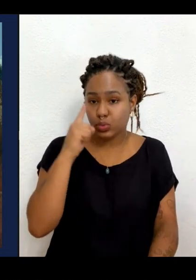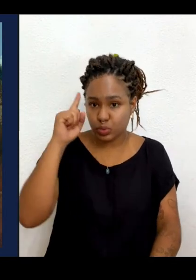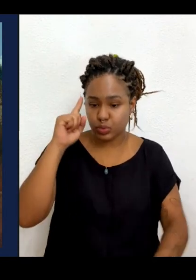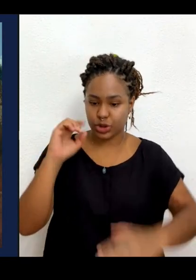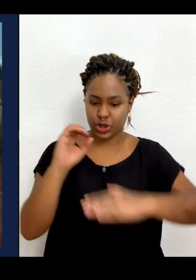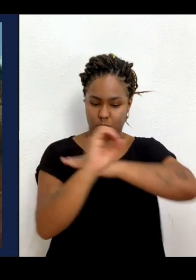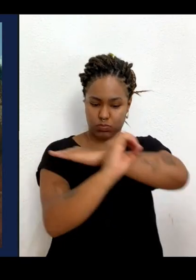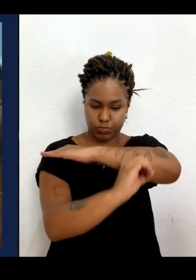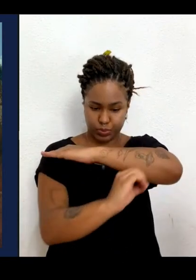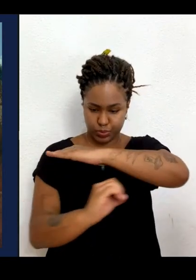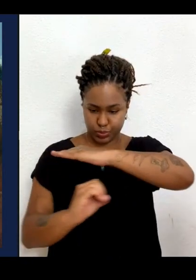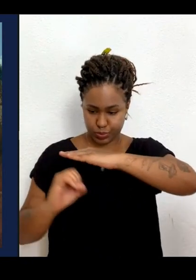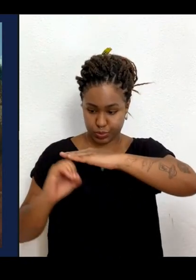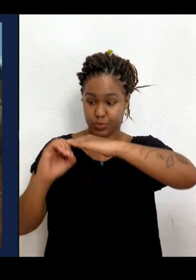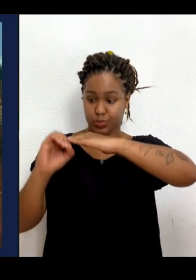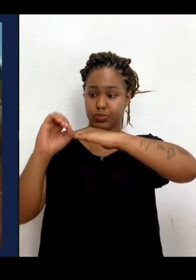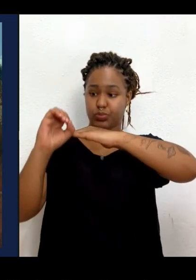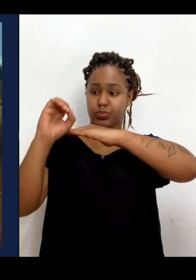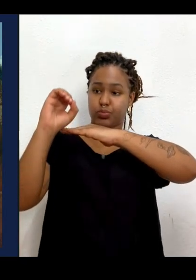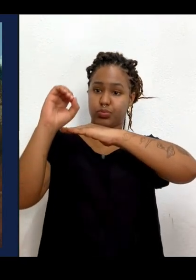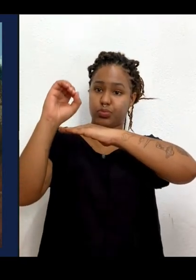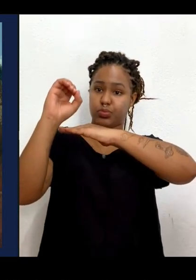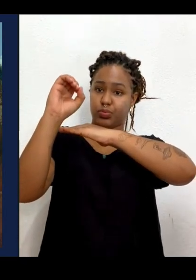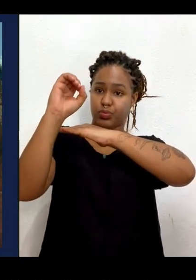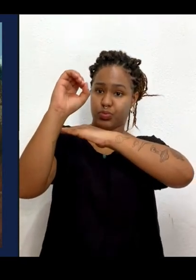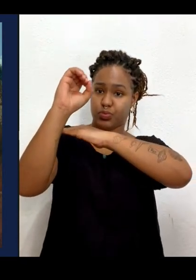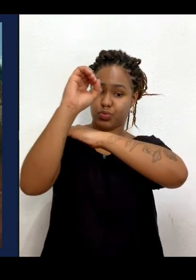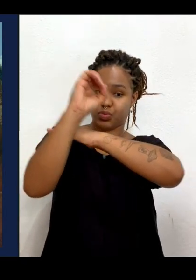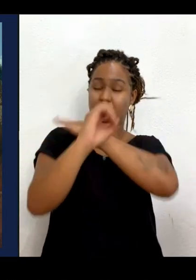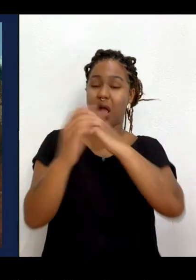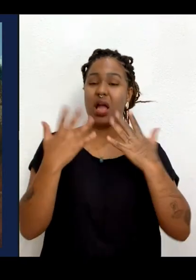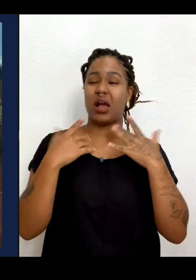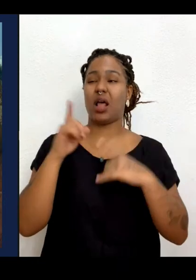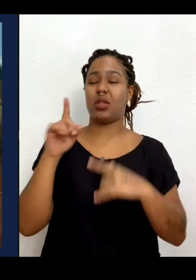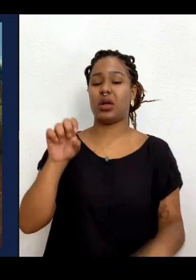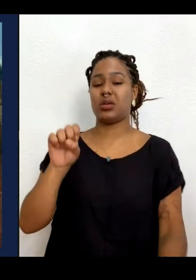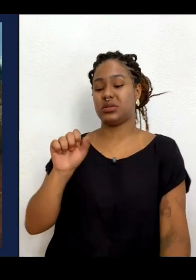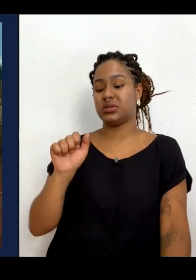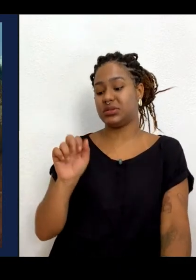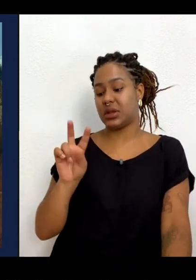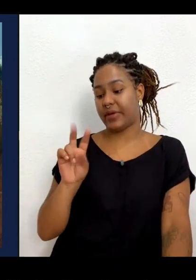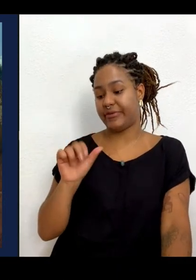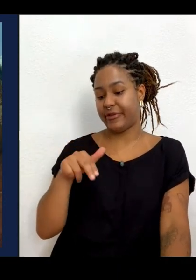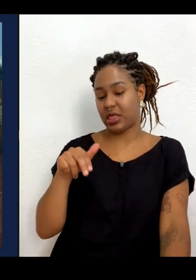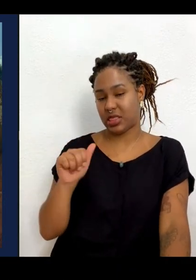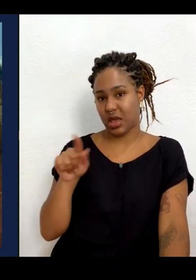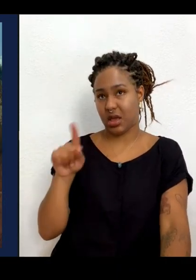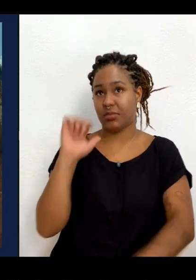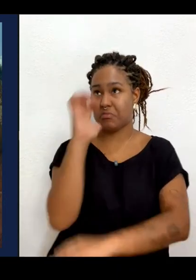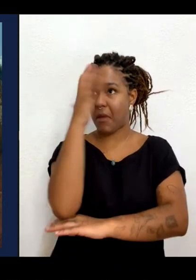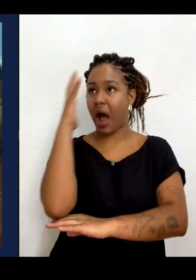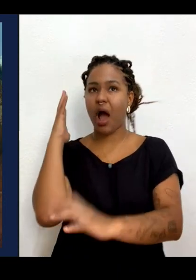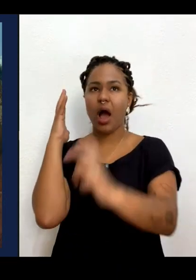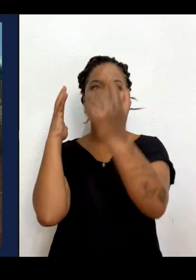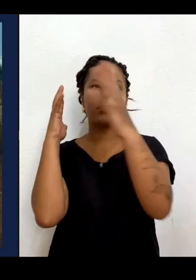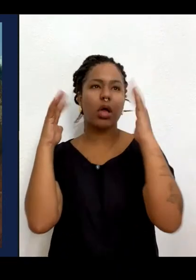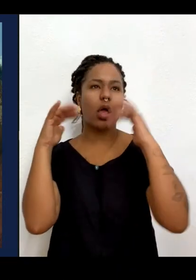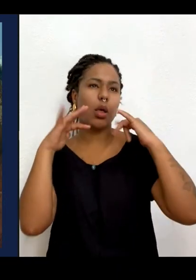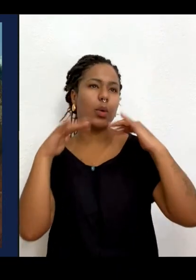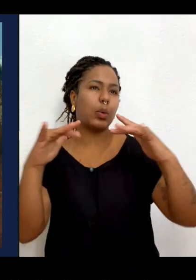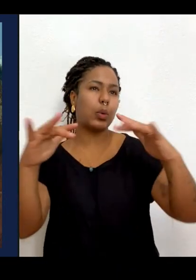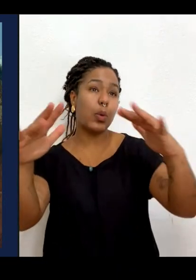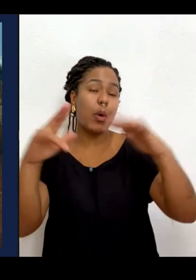Landscapes performed a bygone rainfall an area geologies perform the long process of anthropogenic